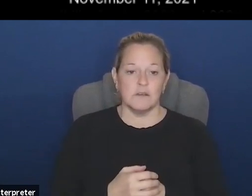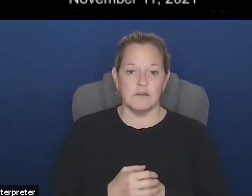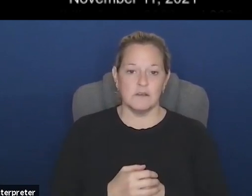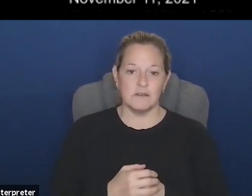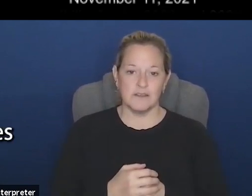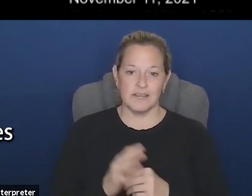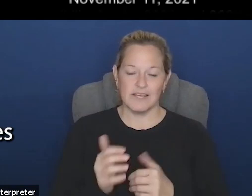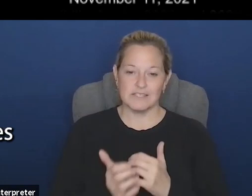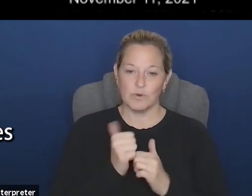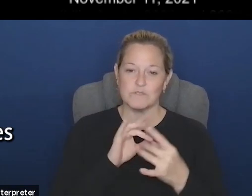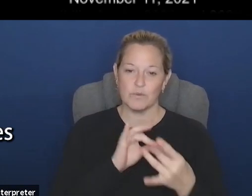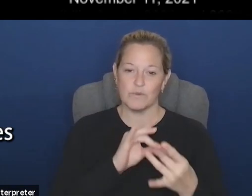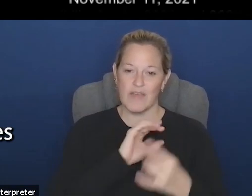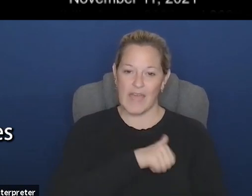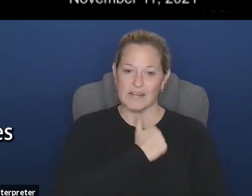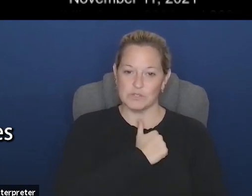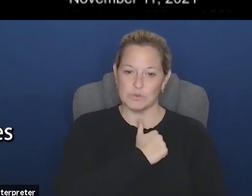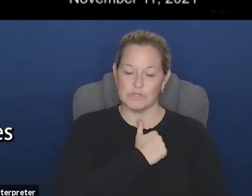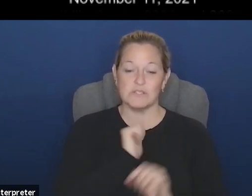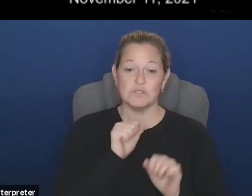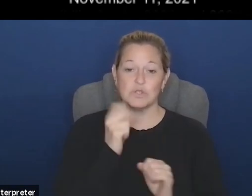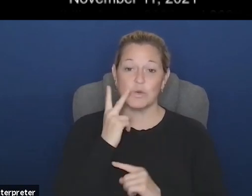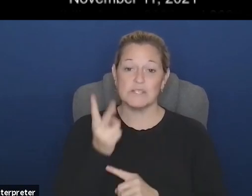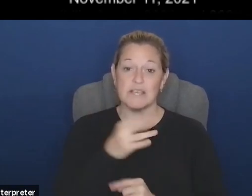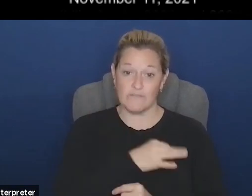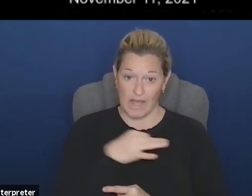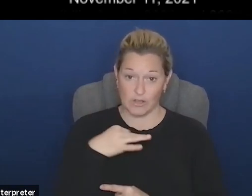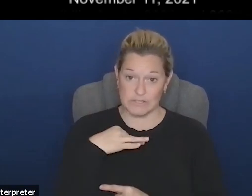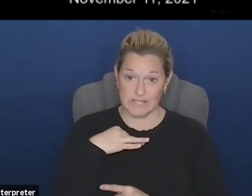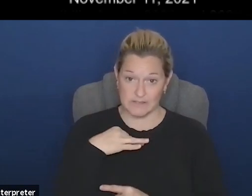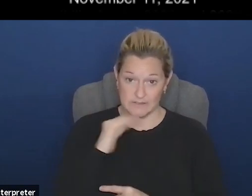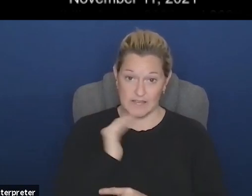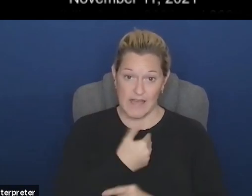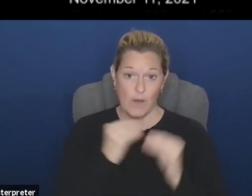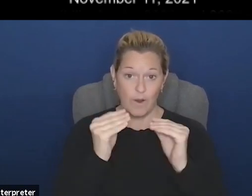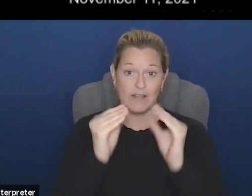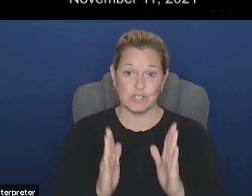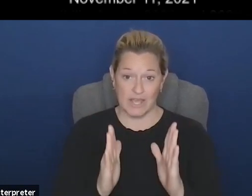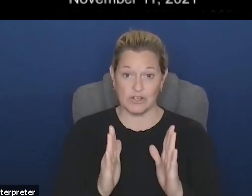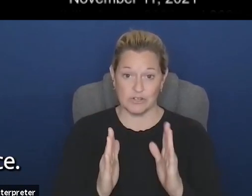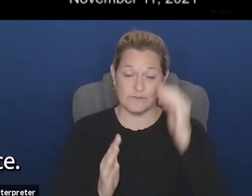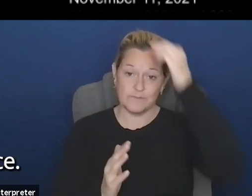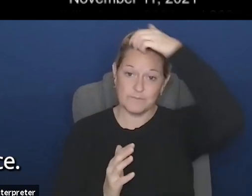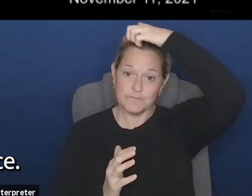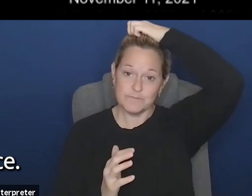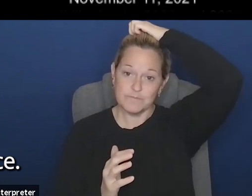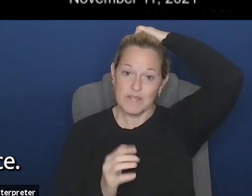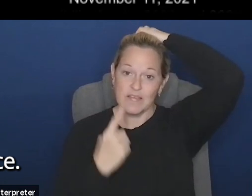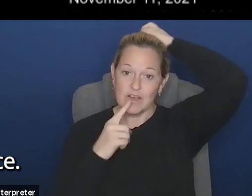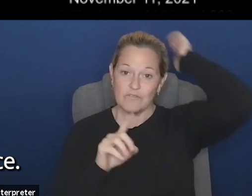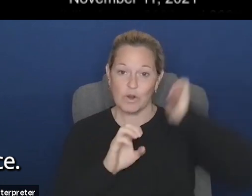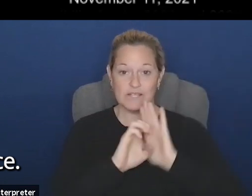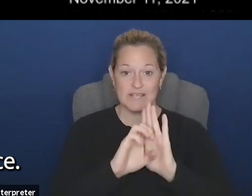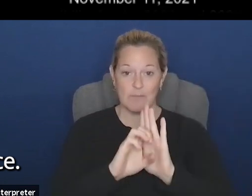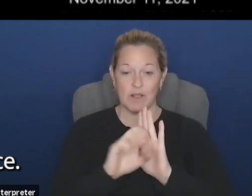have. And so we can find unconscious biases in faculty and our educators through things like gatekeeping. So for example, you don't